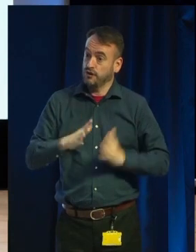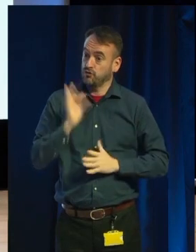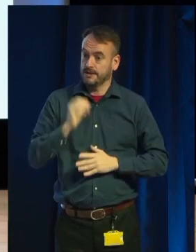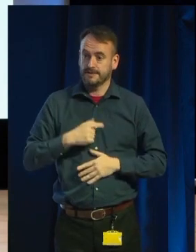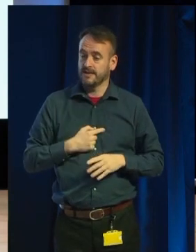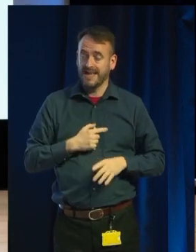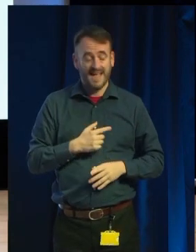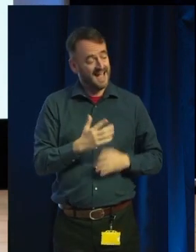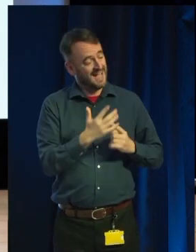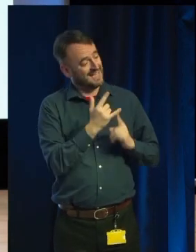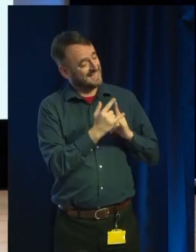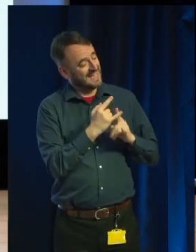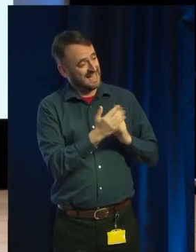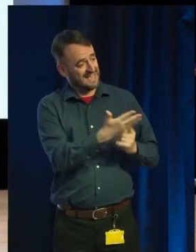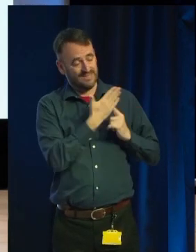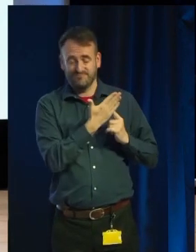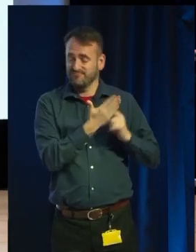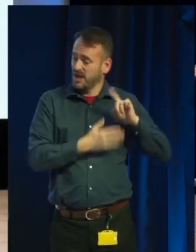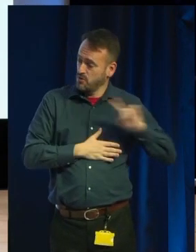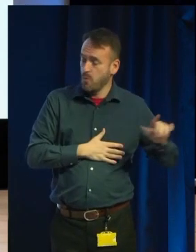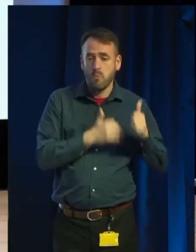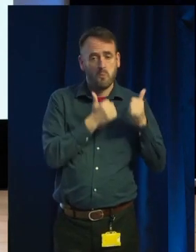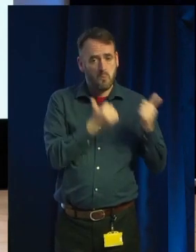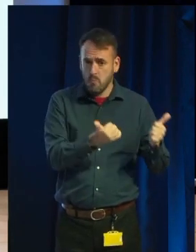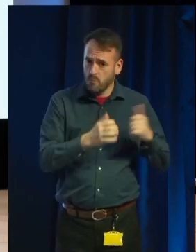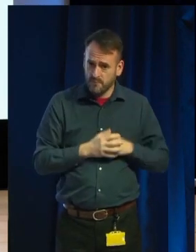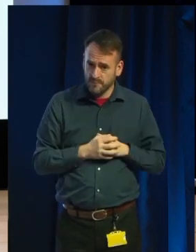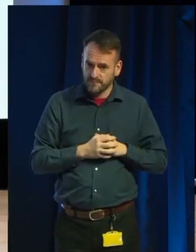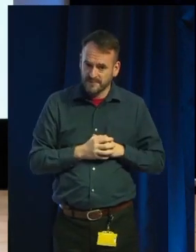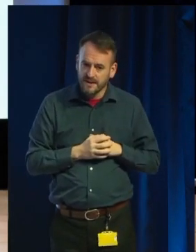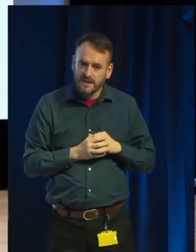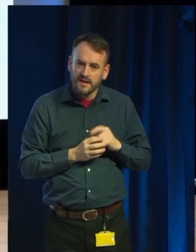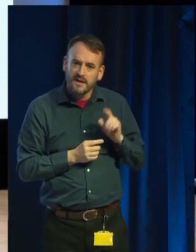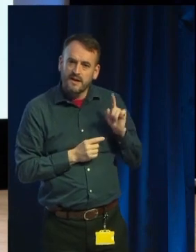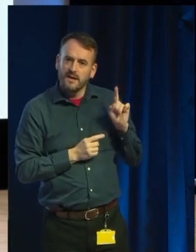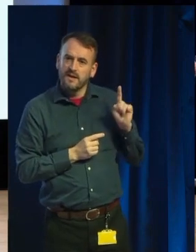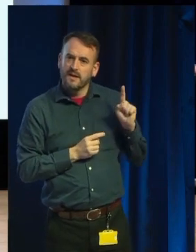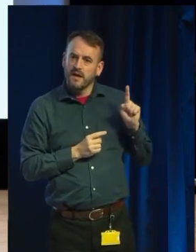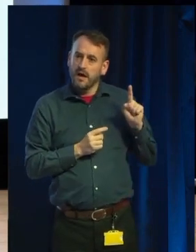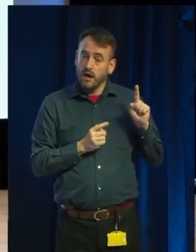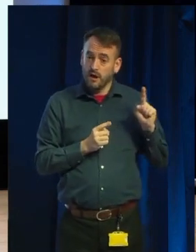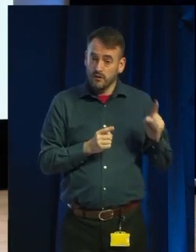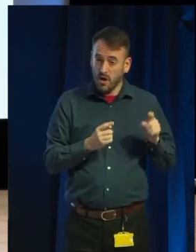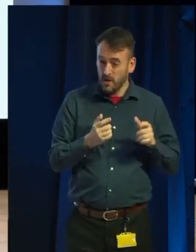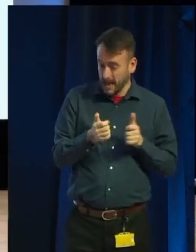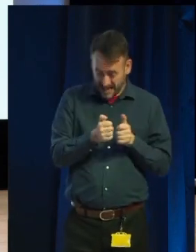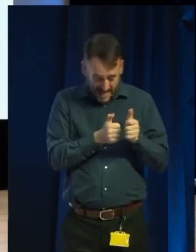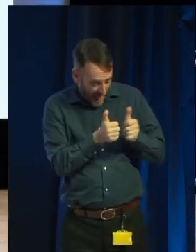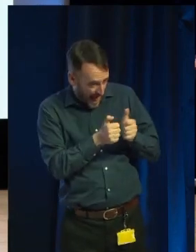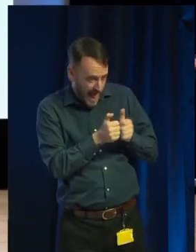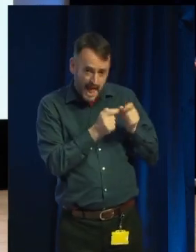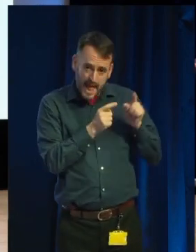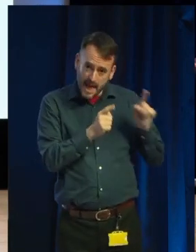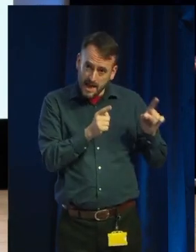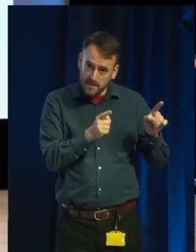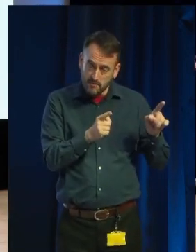For example, so the game doesn't address frontally the discriminations the women face every